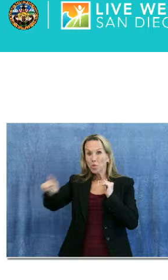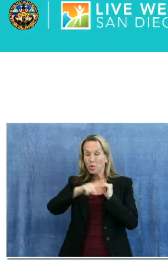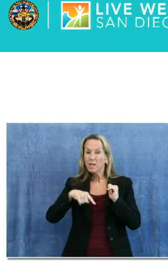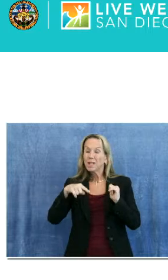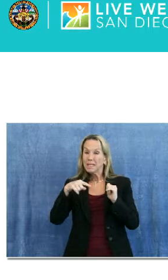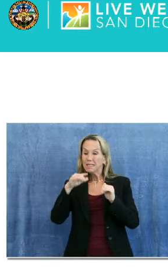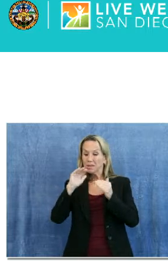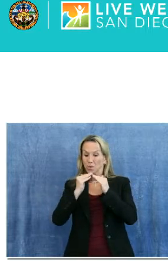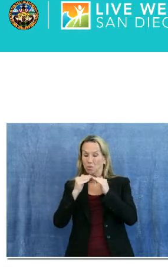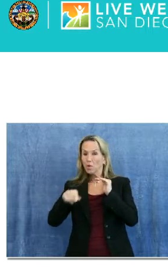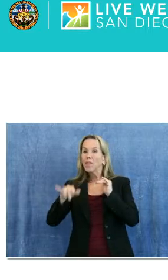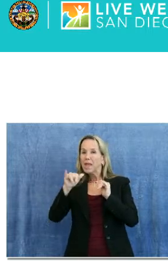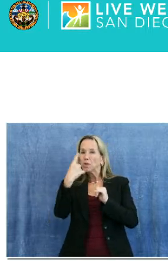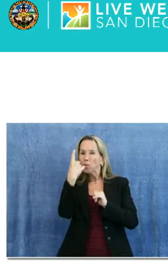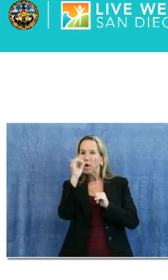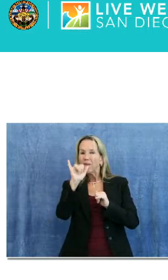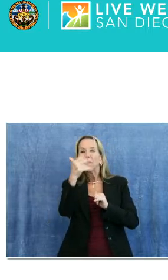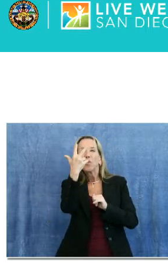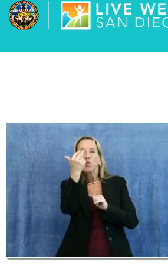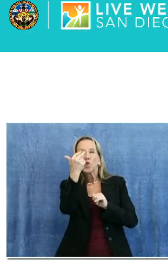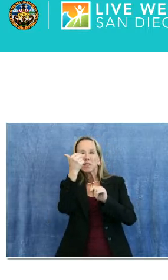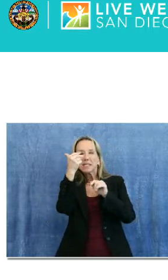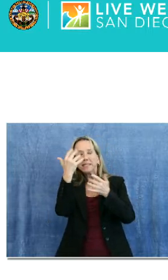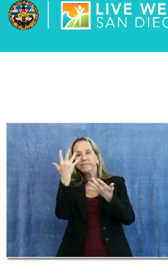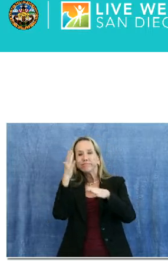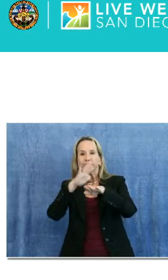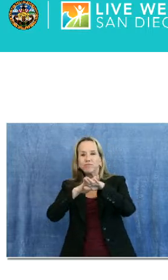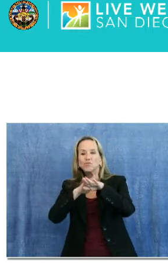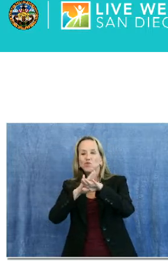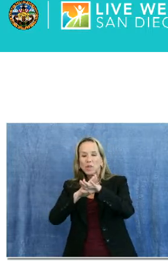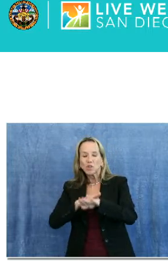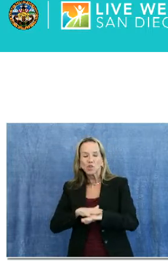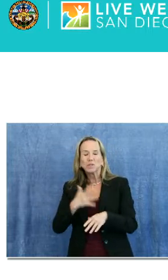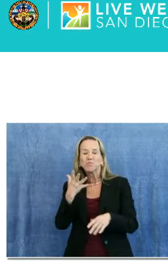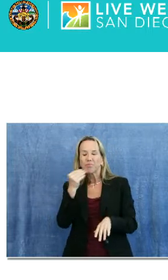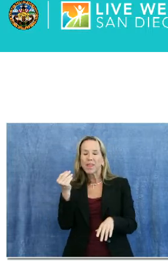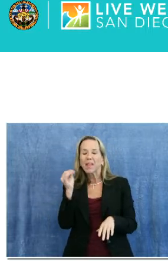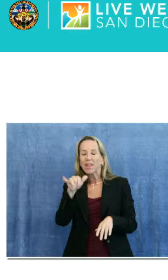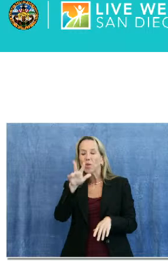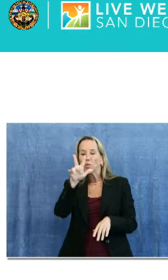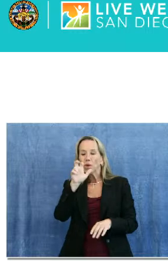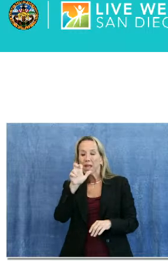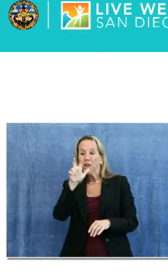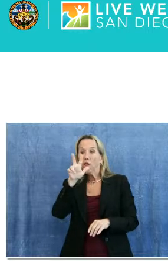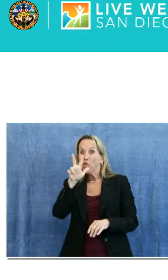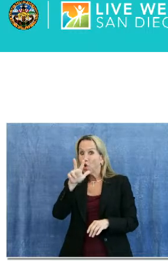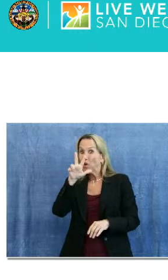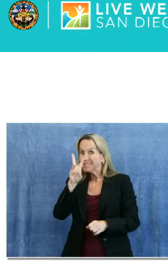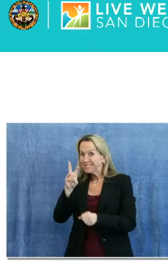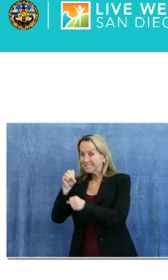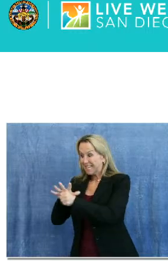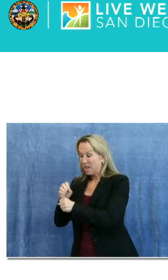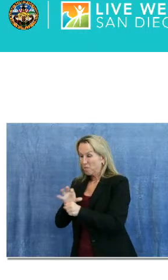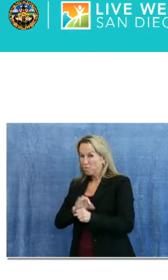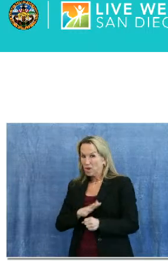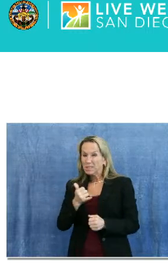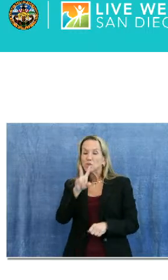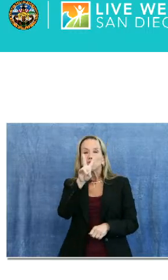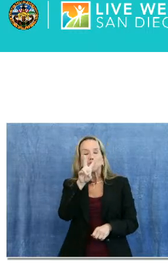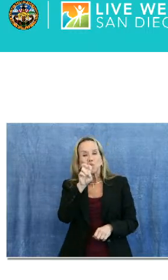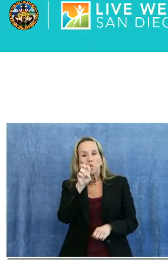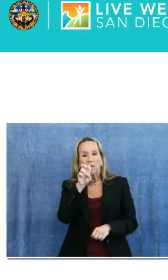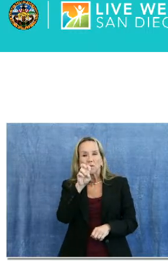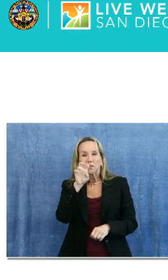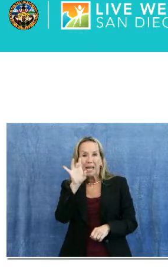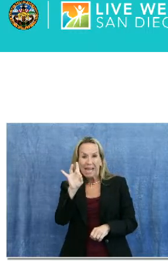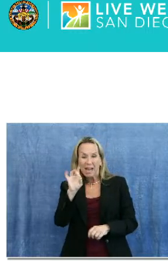which we will discuss in more detail shortly. Of the 336 outbreaks, 208, or